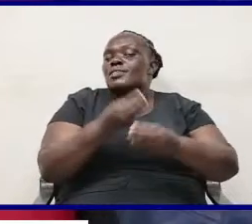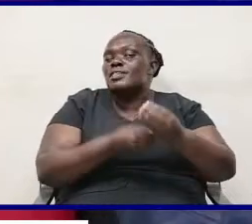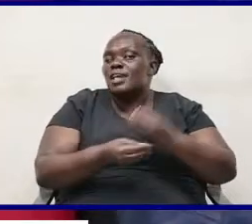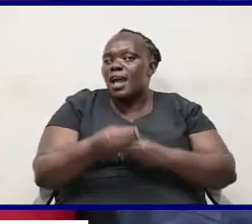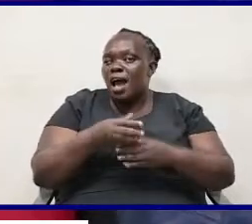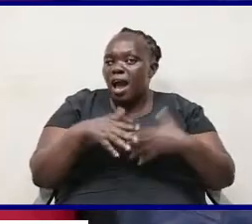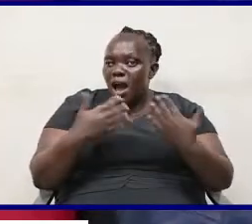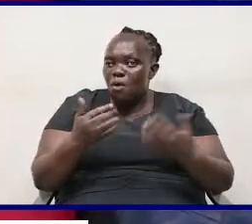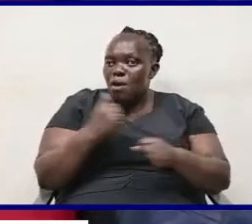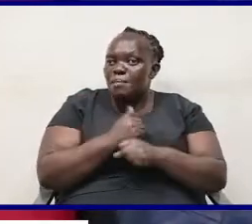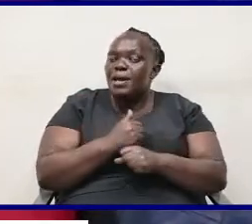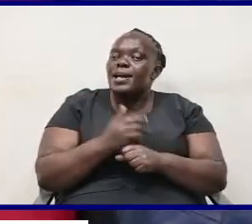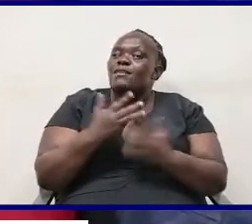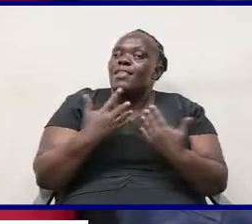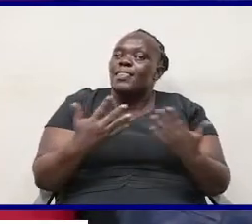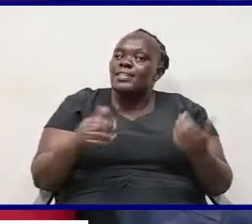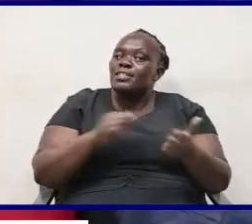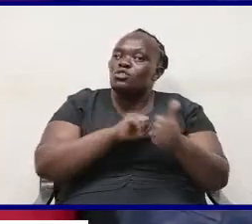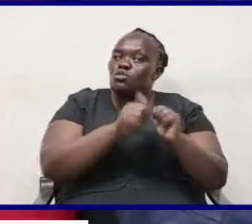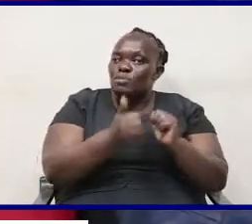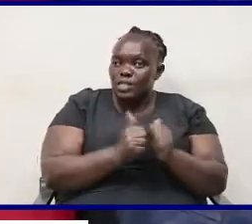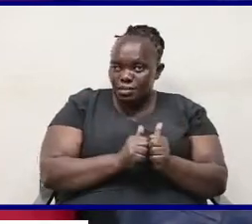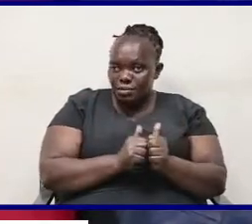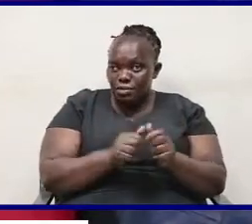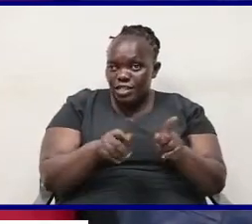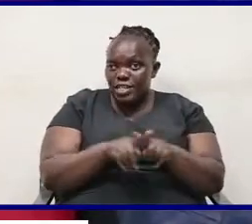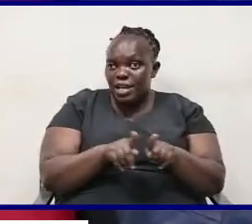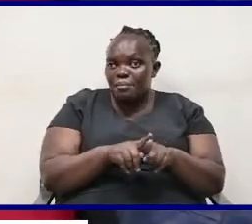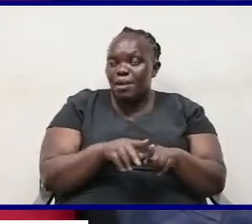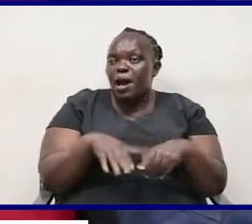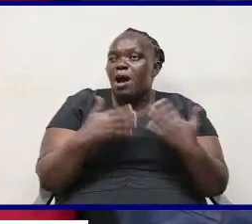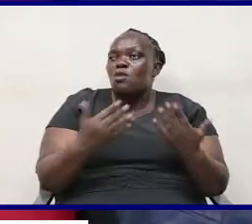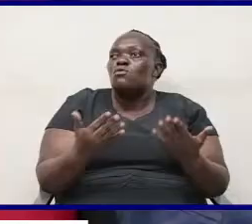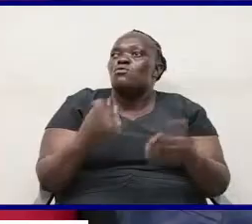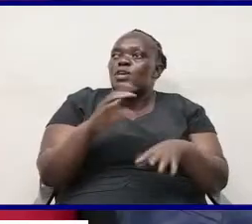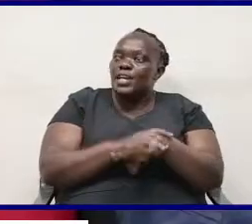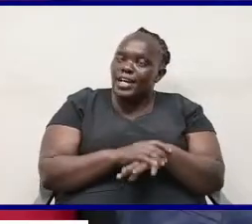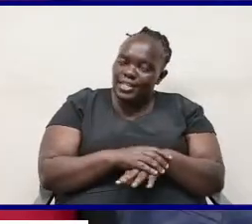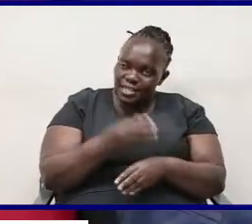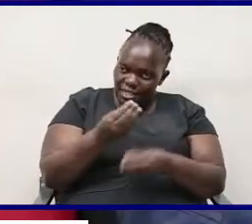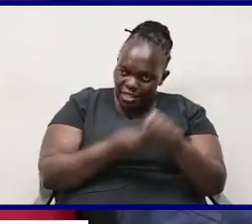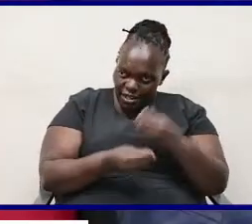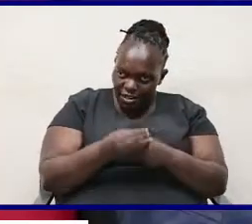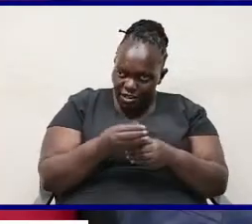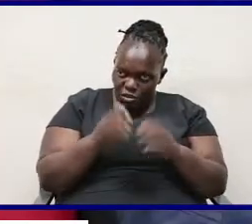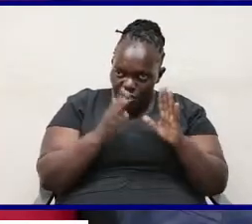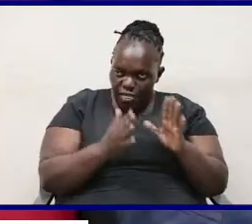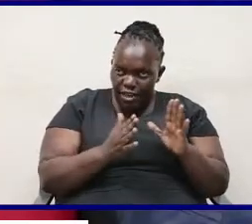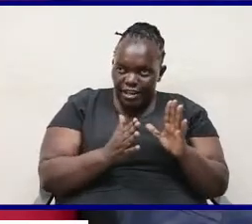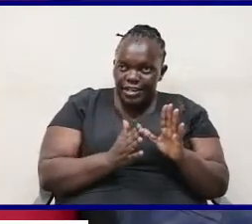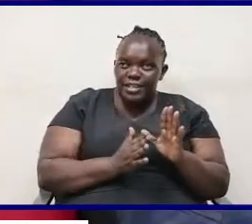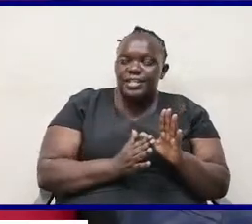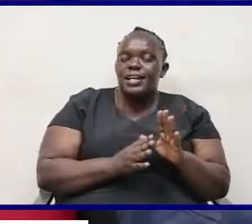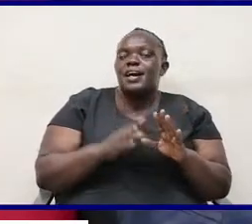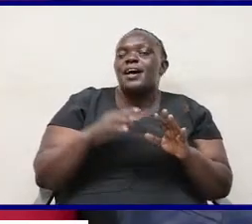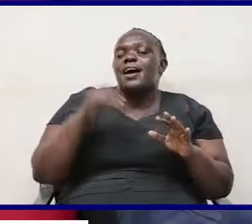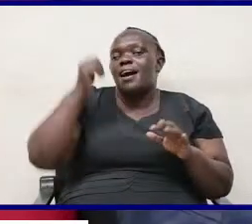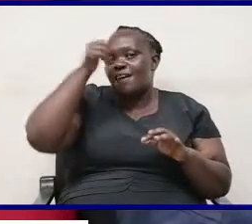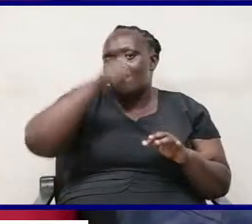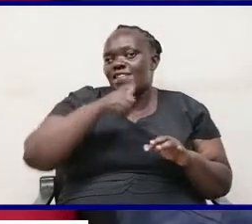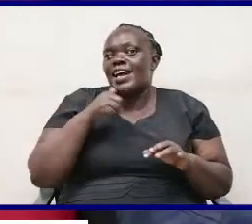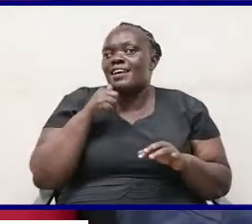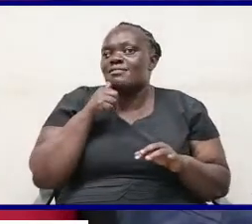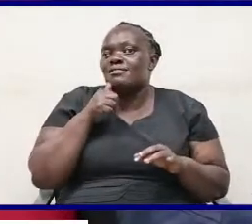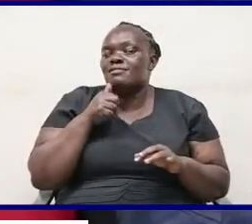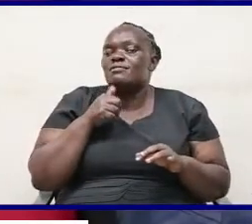do we make our products more competitive, and also how do we get trade within the African continent to grow